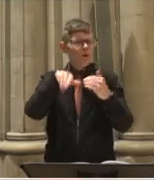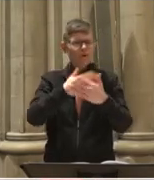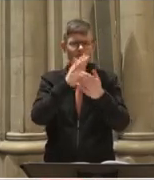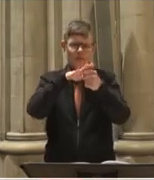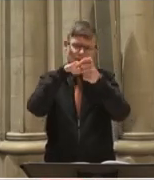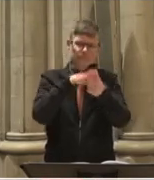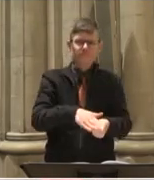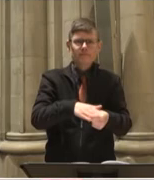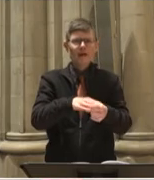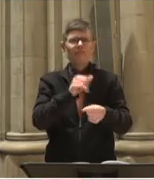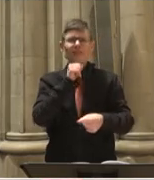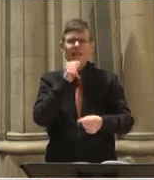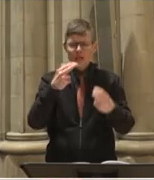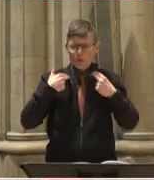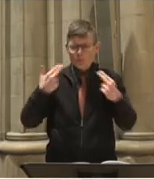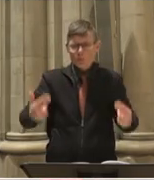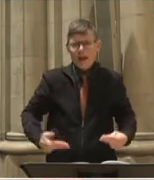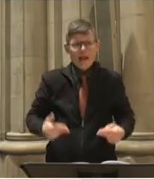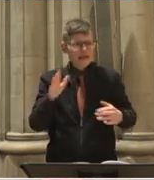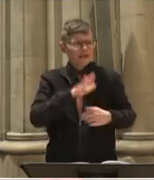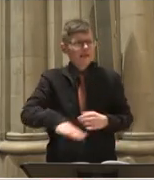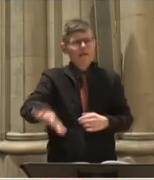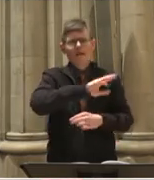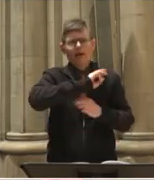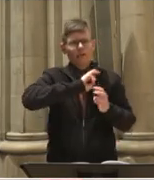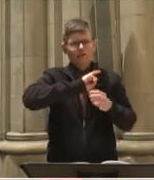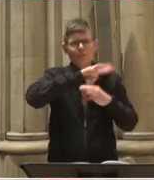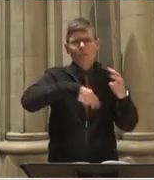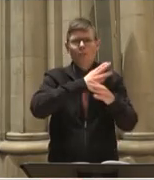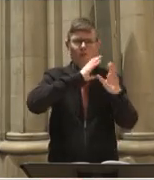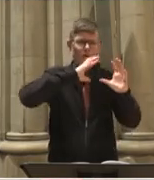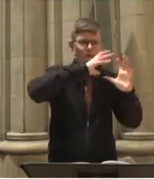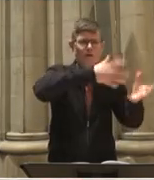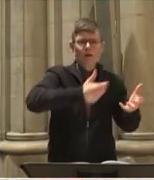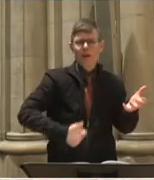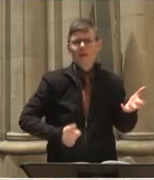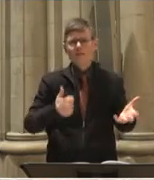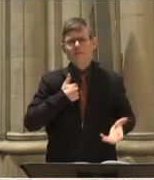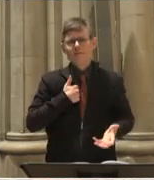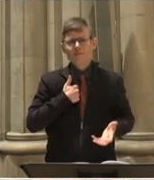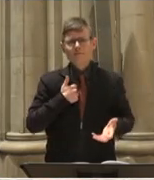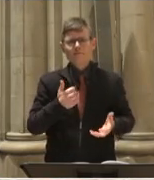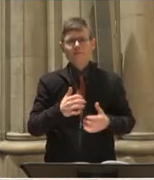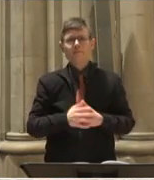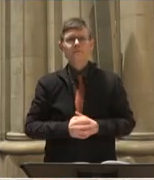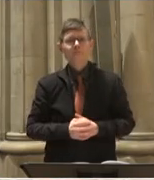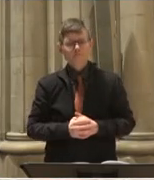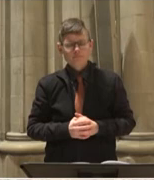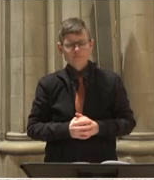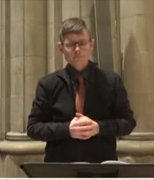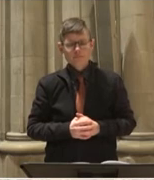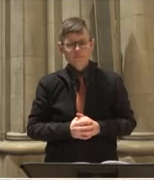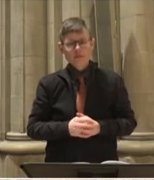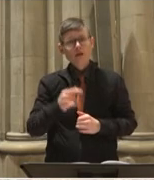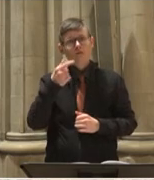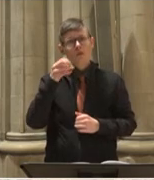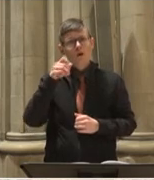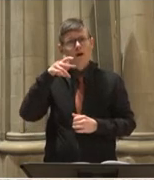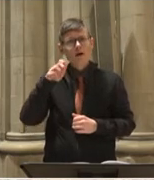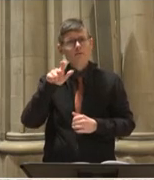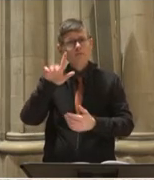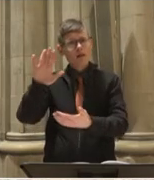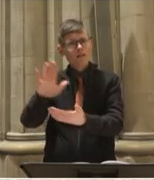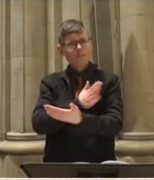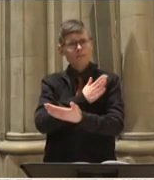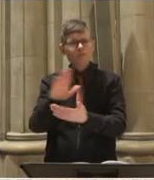and inhumanities of this old earthly living. And so it is that gospel music